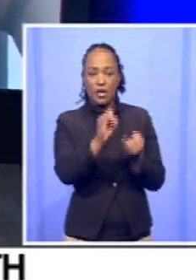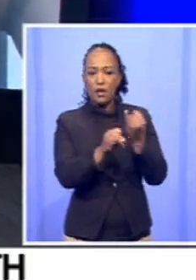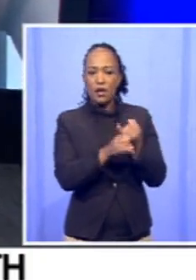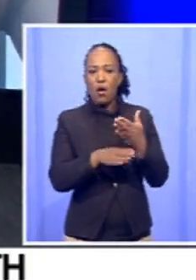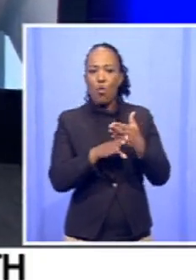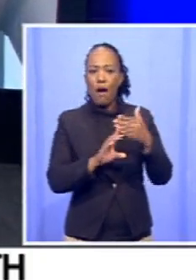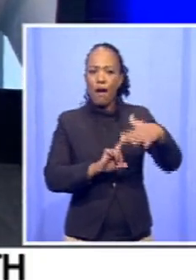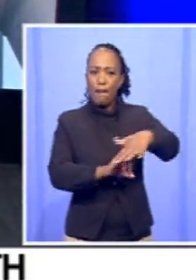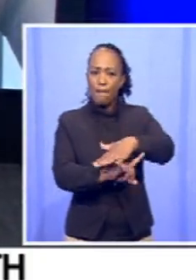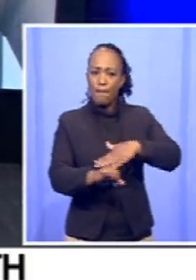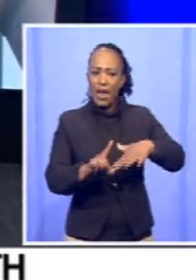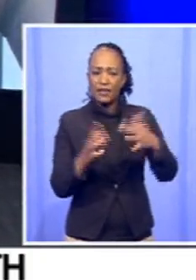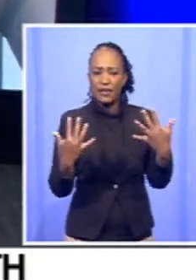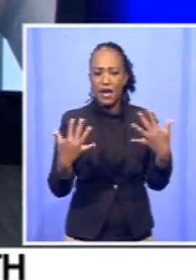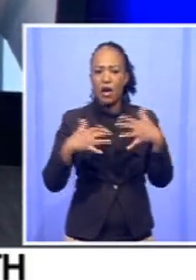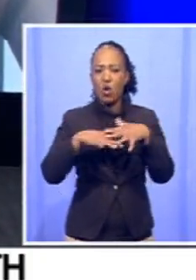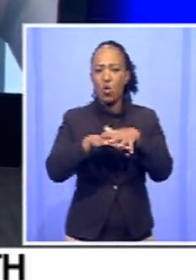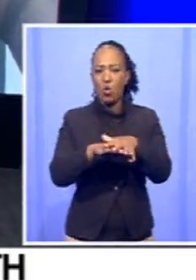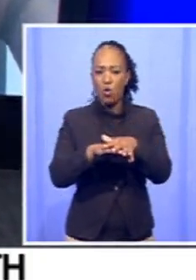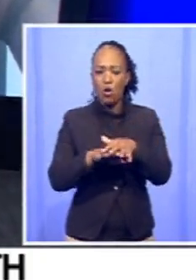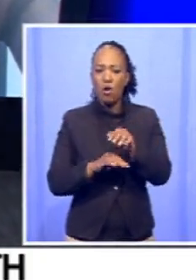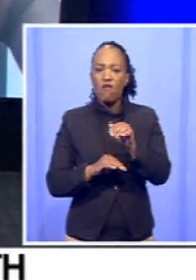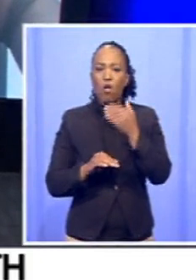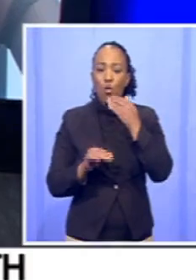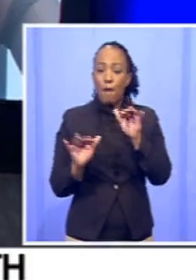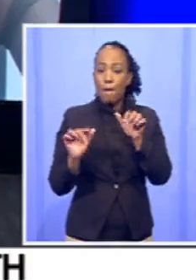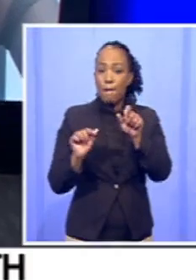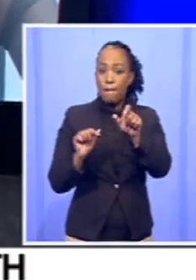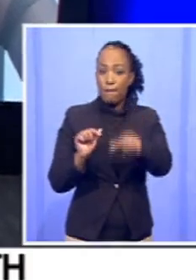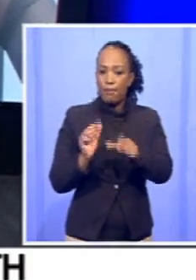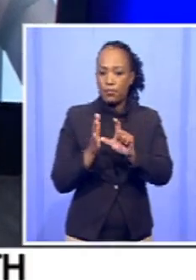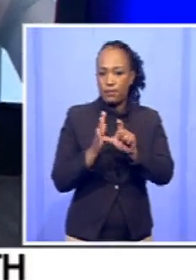workplace inclusion for persons with disabilities?